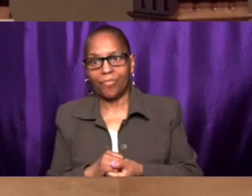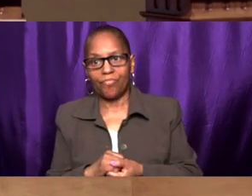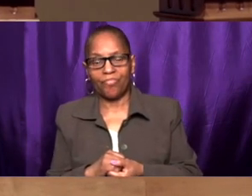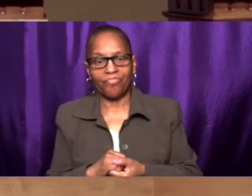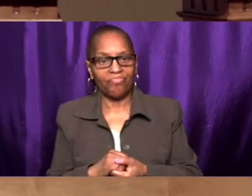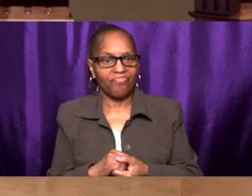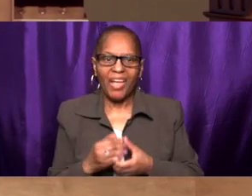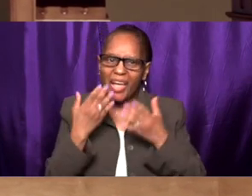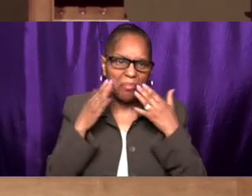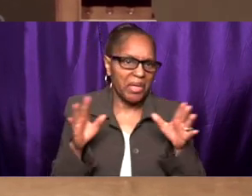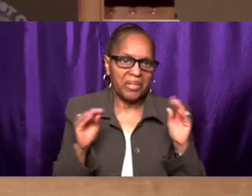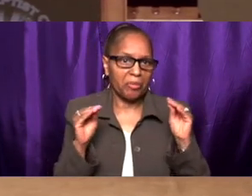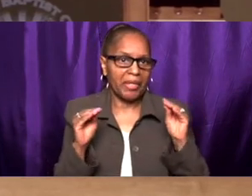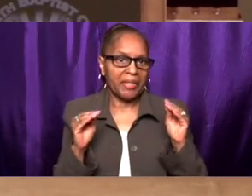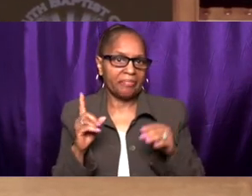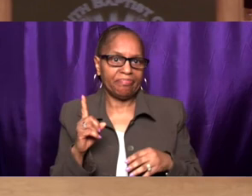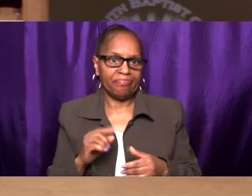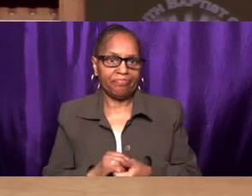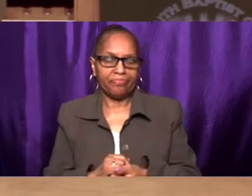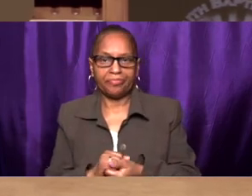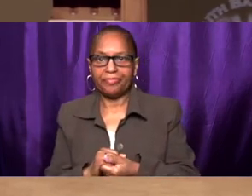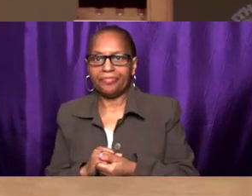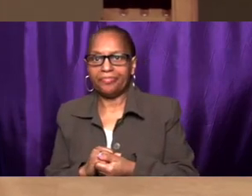I ain't mad at nobody.